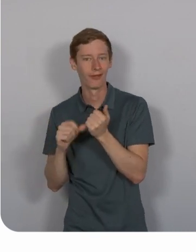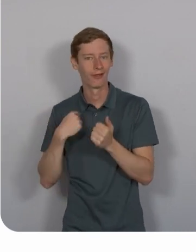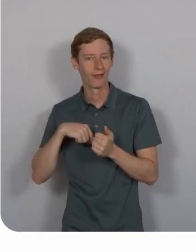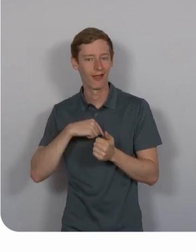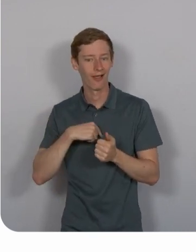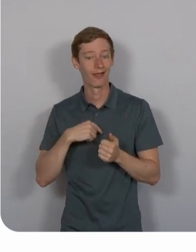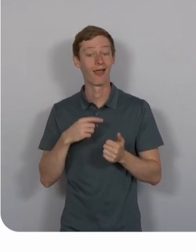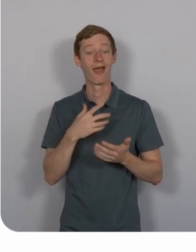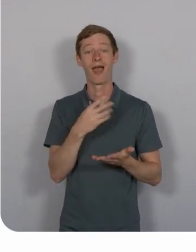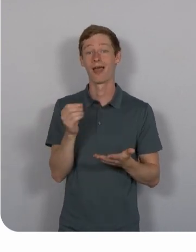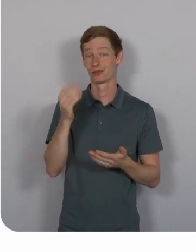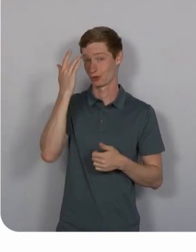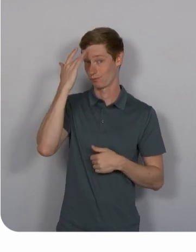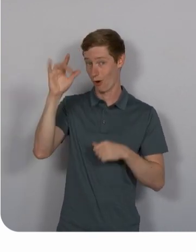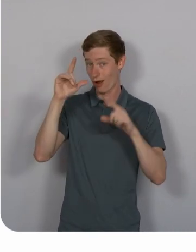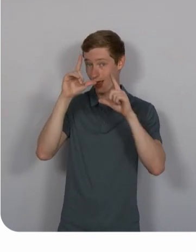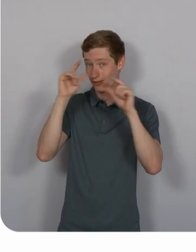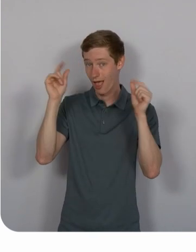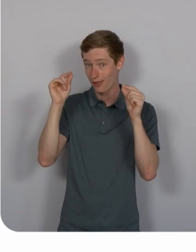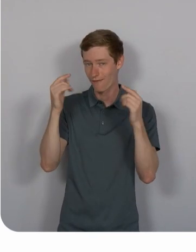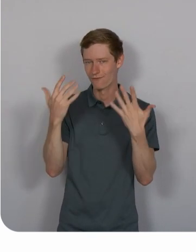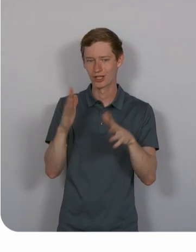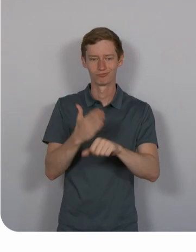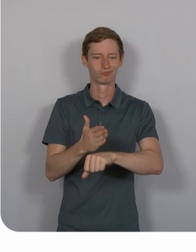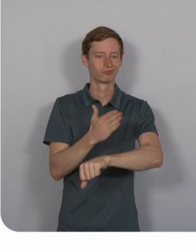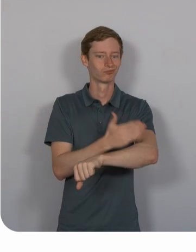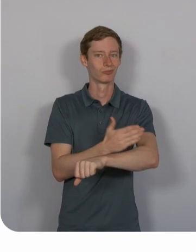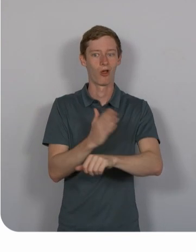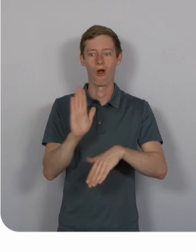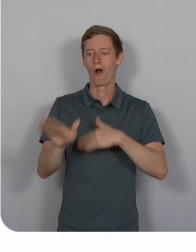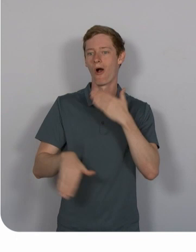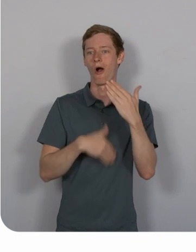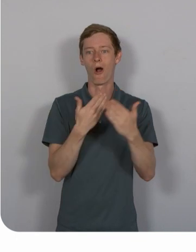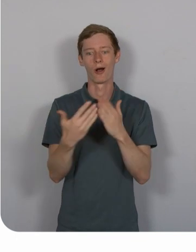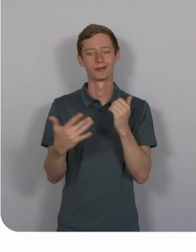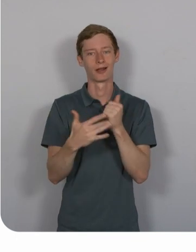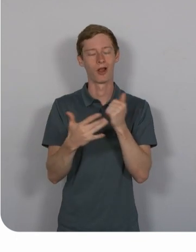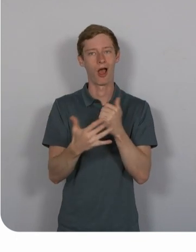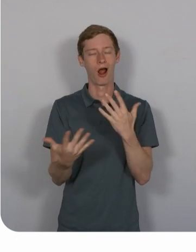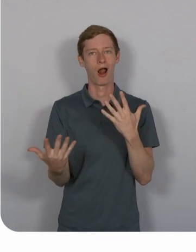making progress towards eventually integrating all these technologies into something